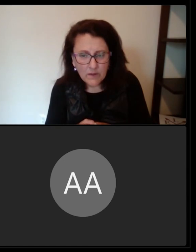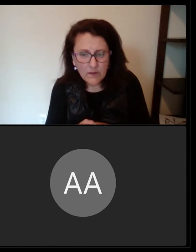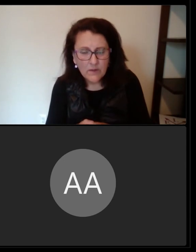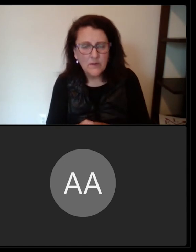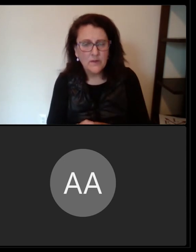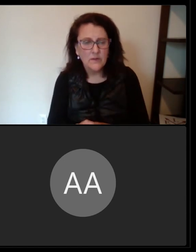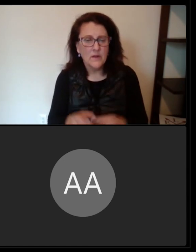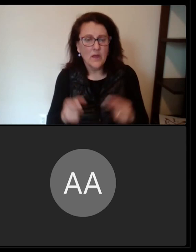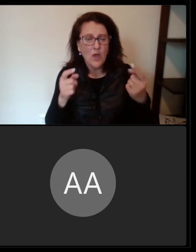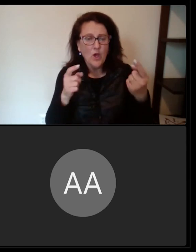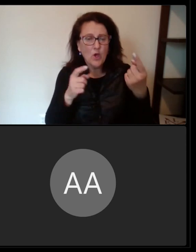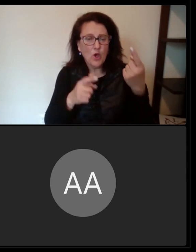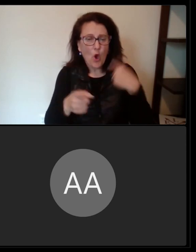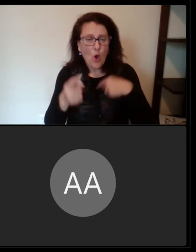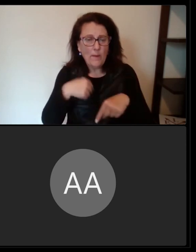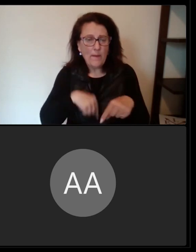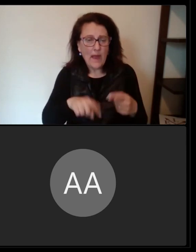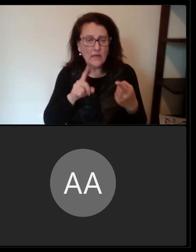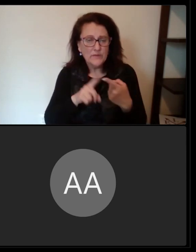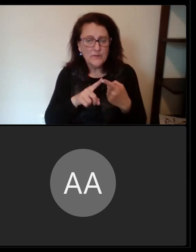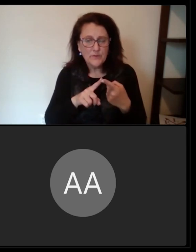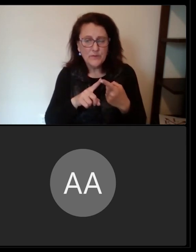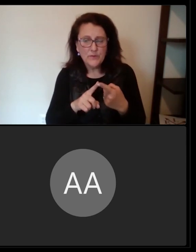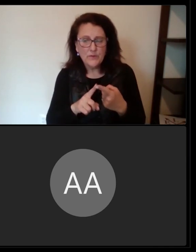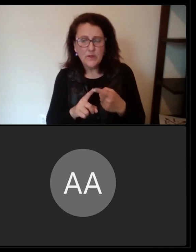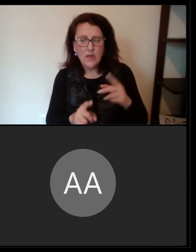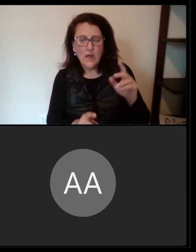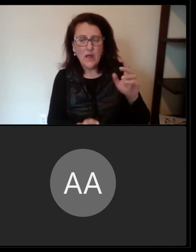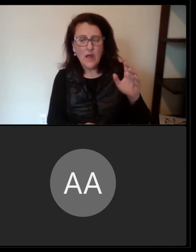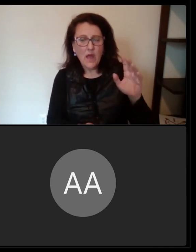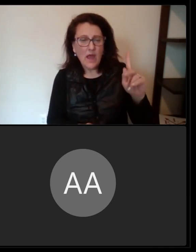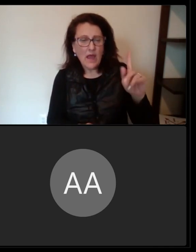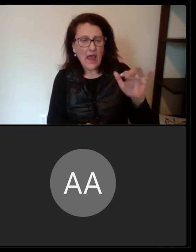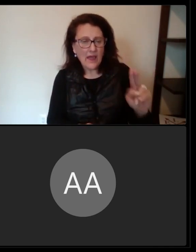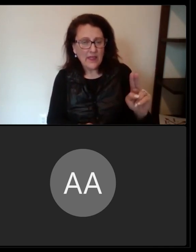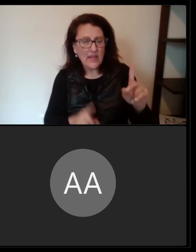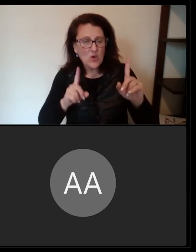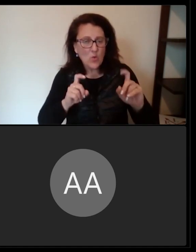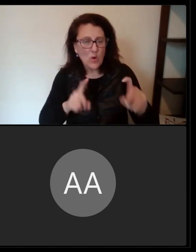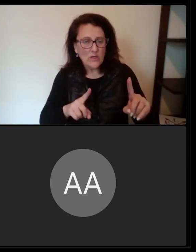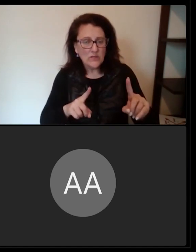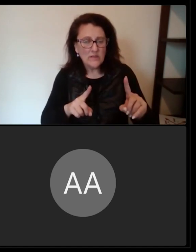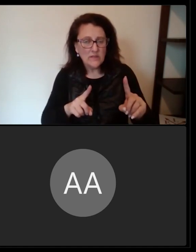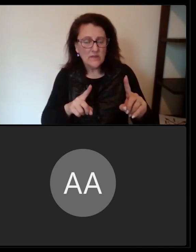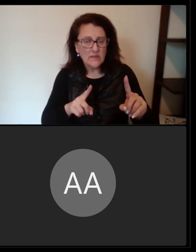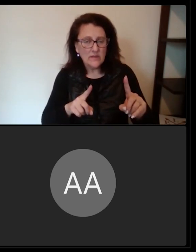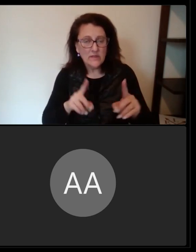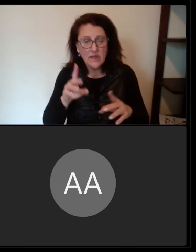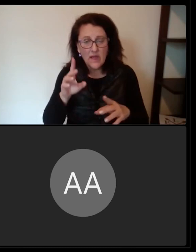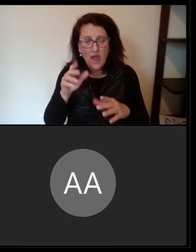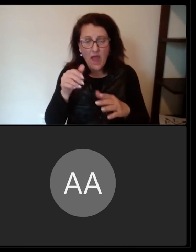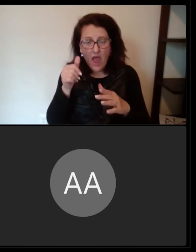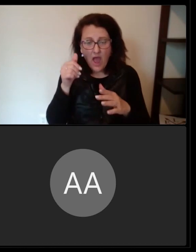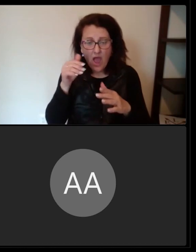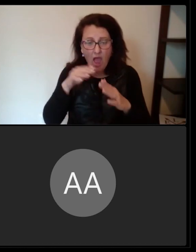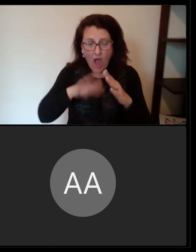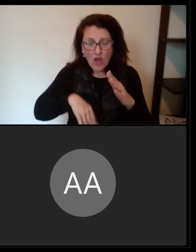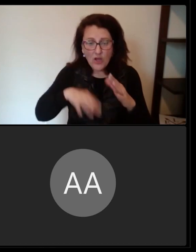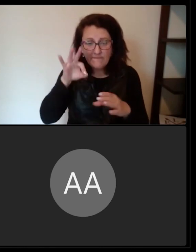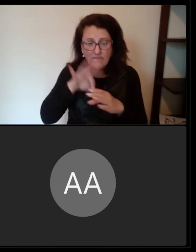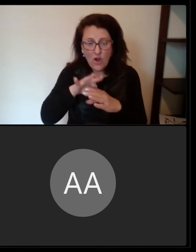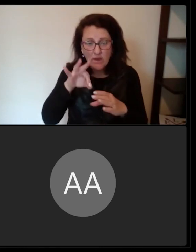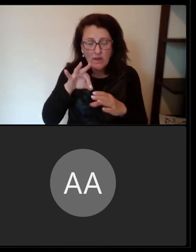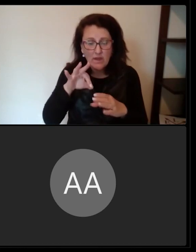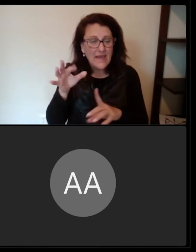So going back to Kathleen's questions about which puffs. So because I've undervoted this contest, I'm getting special audio